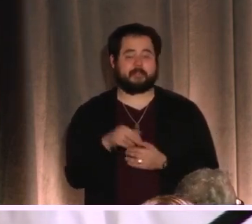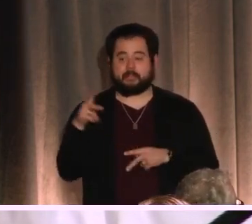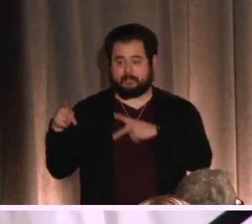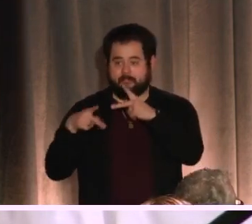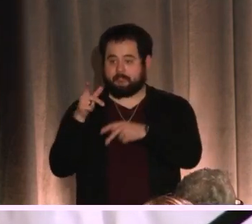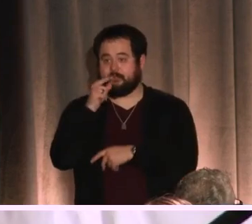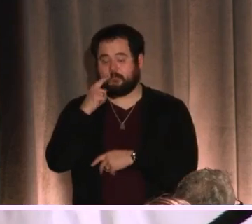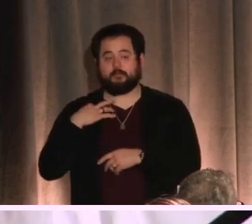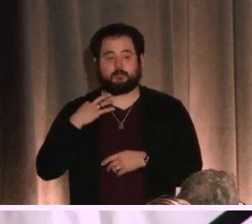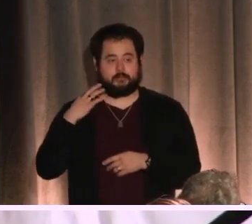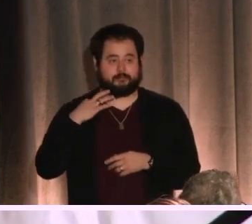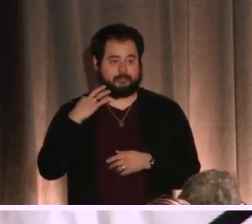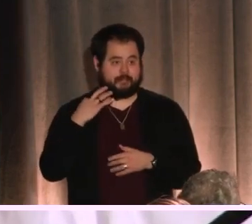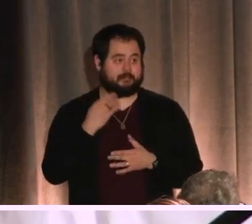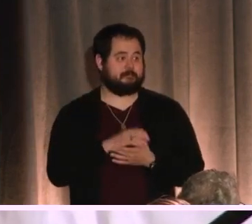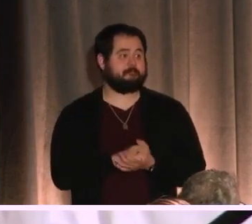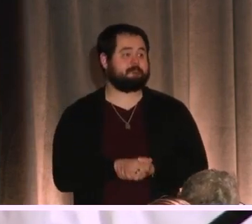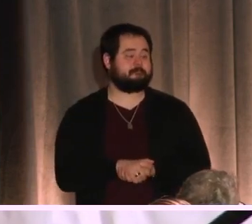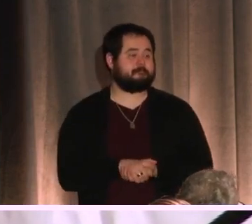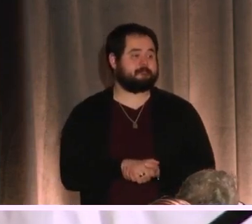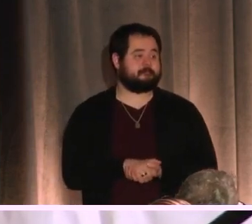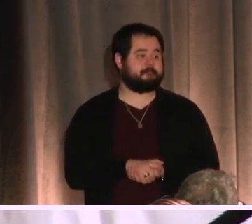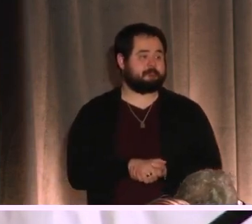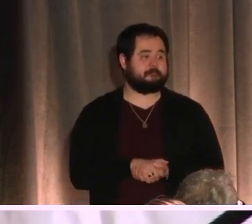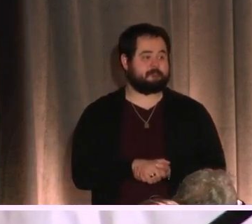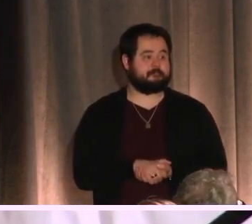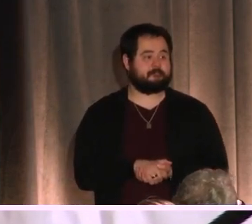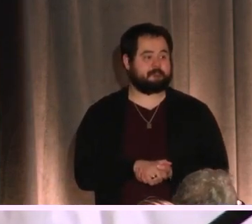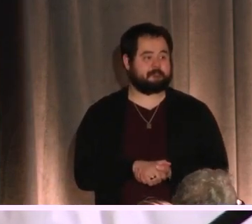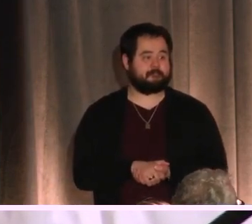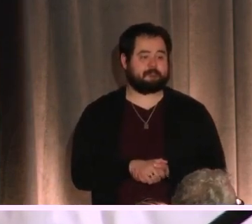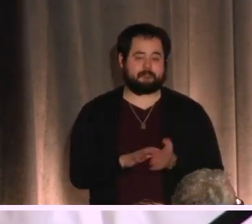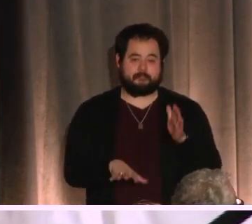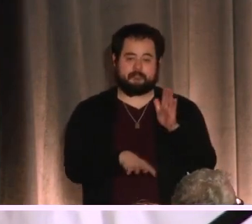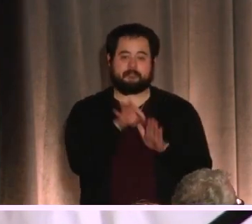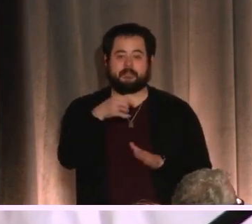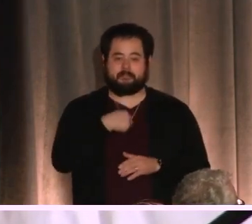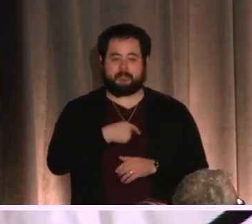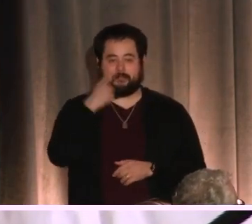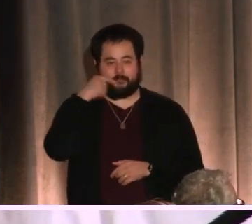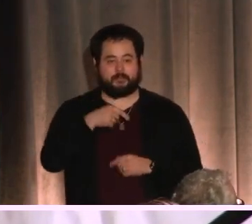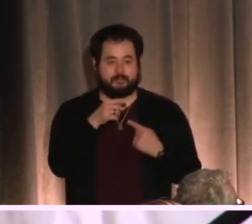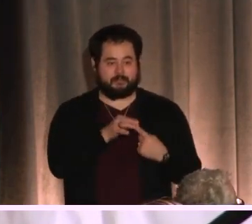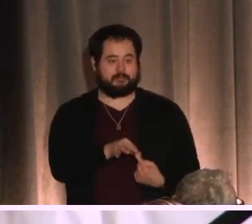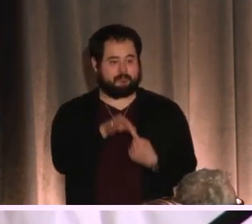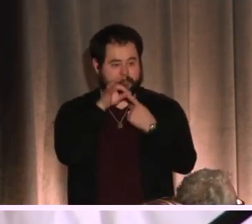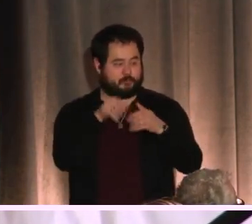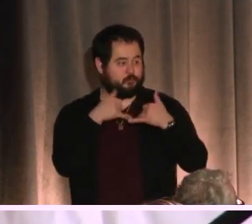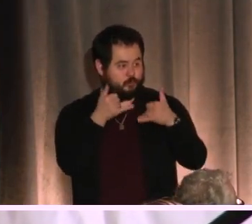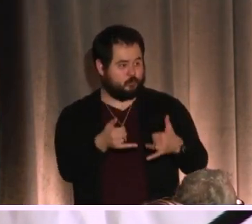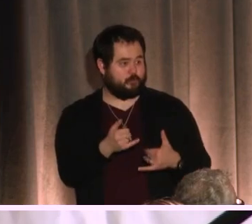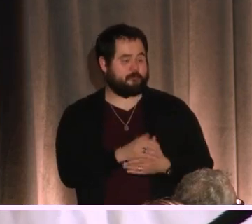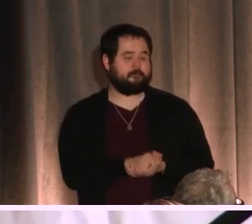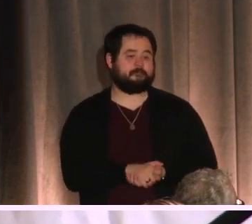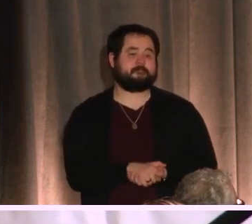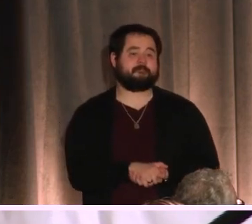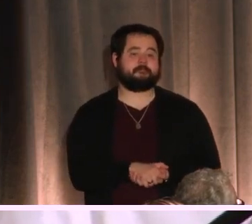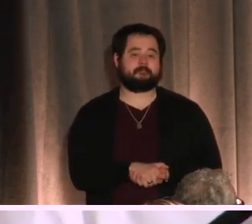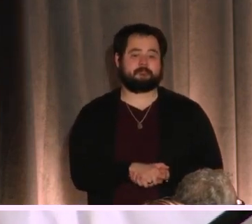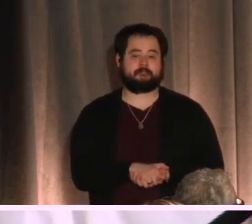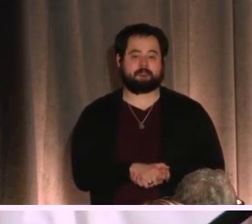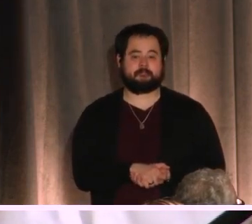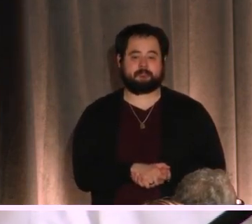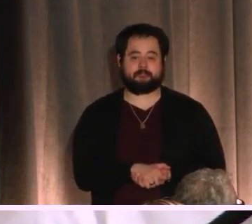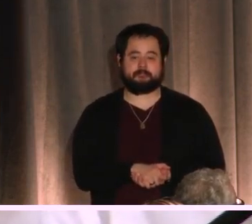who nominated and chose me for the special award. and chose me for this special award. I want to thank you for seeing